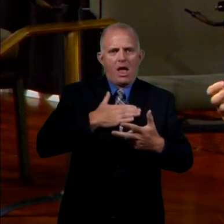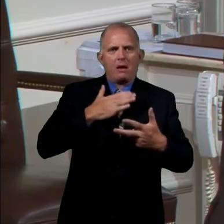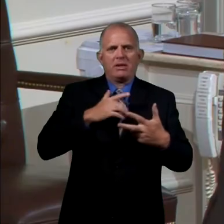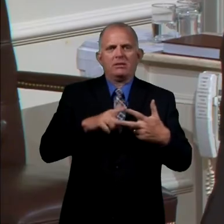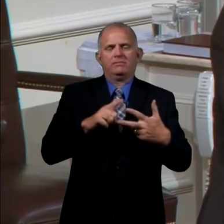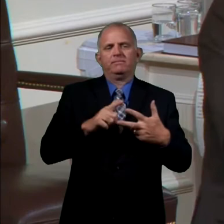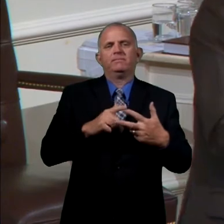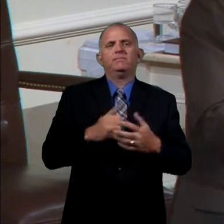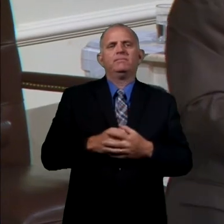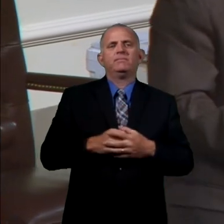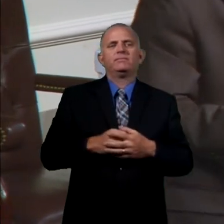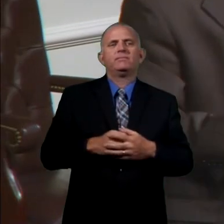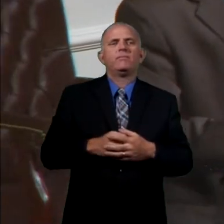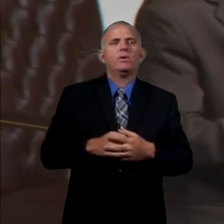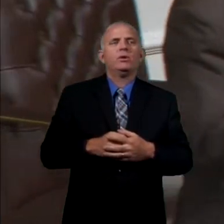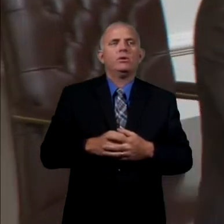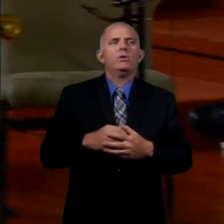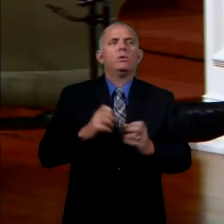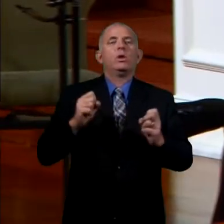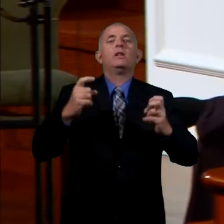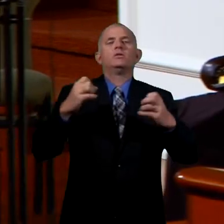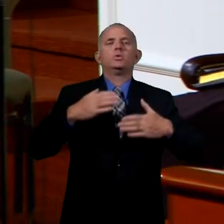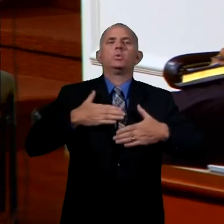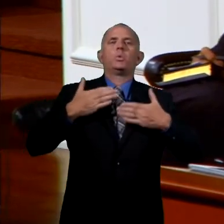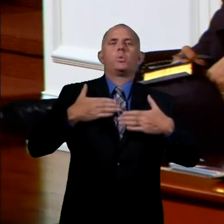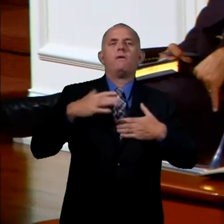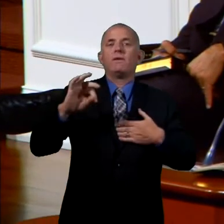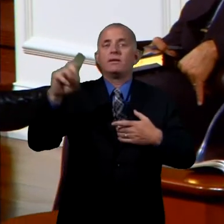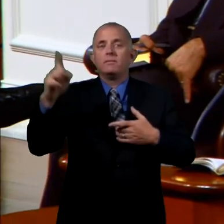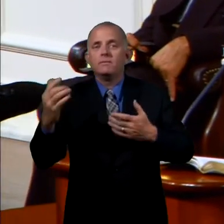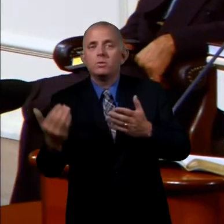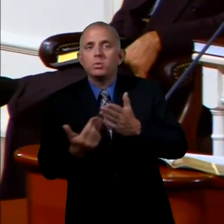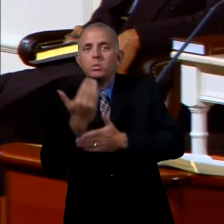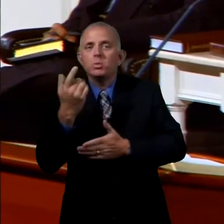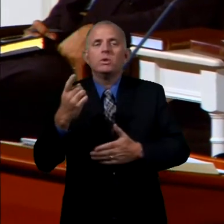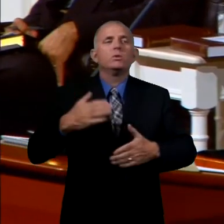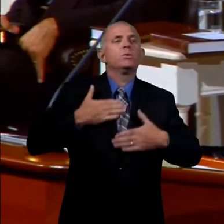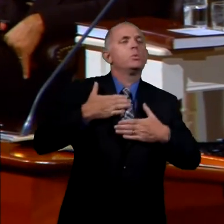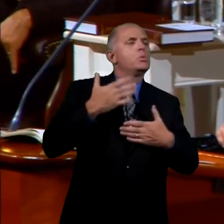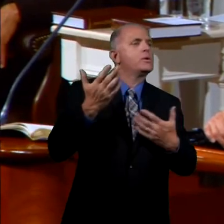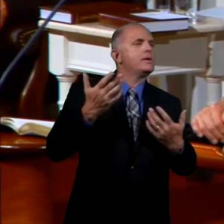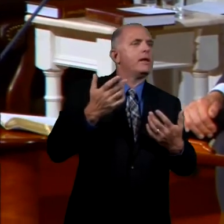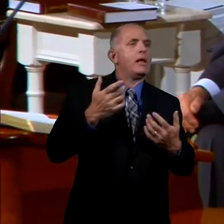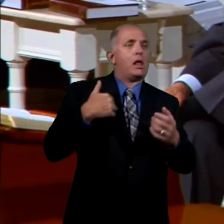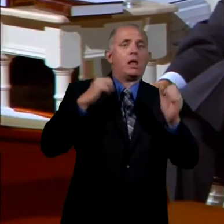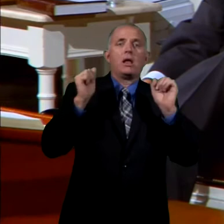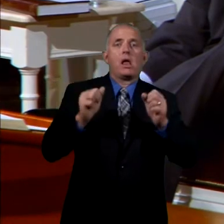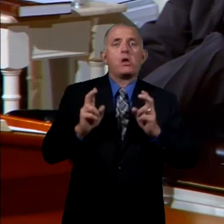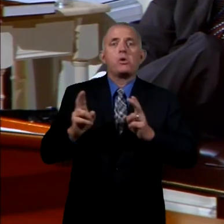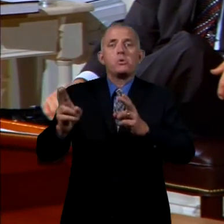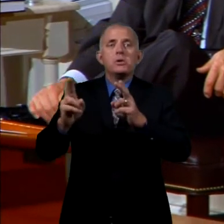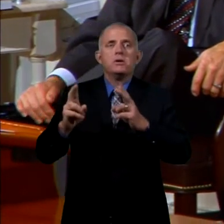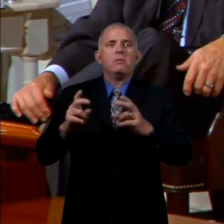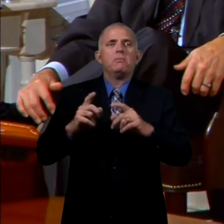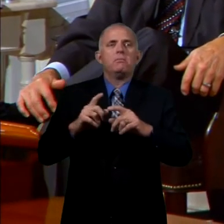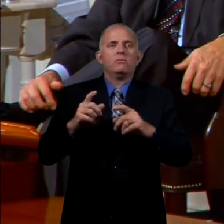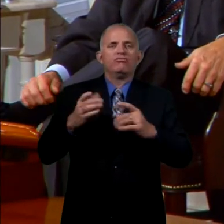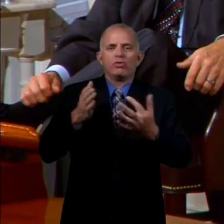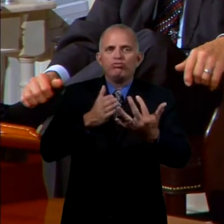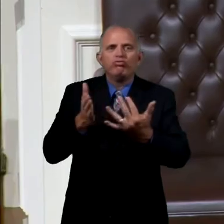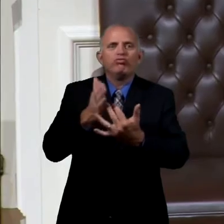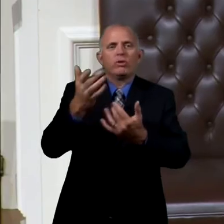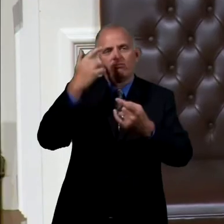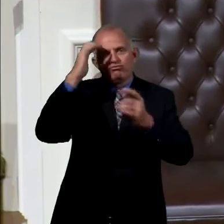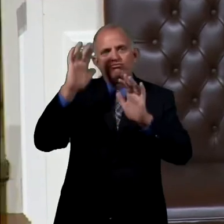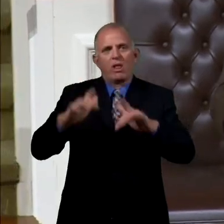joy then in buying something new. I find joy in something pleasing me. I can rush all day long to get through life so I